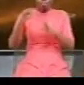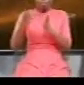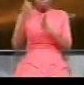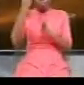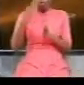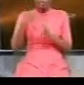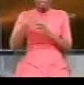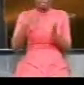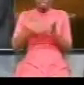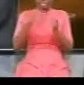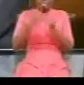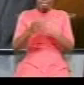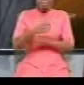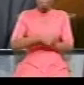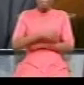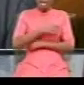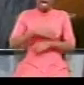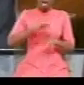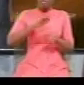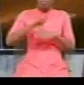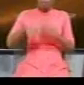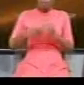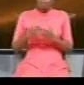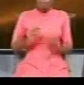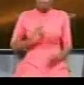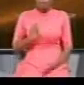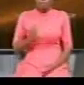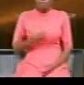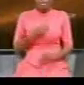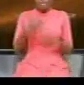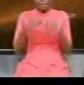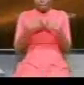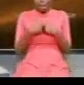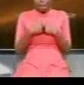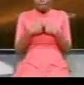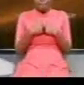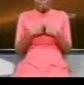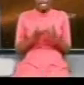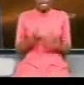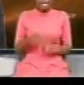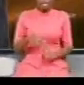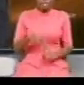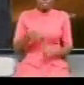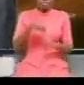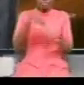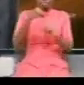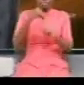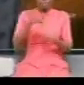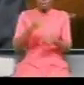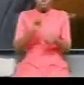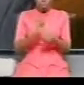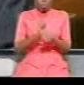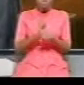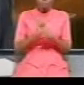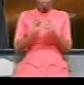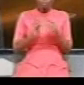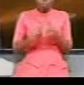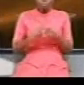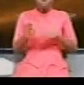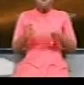days, and each of us has unique role to